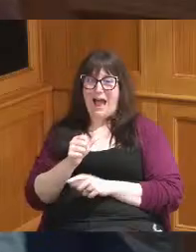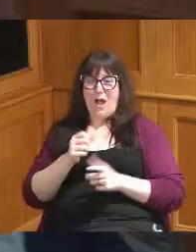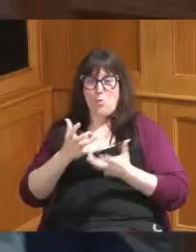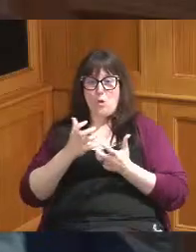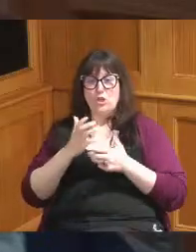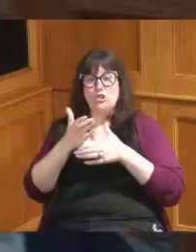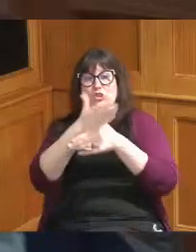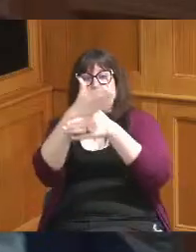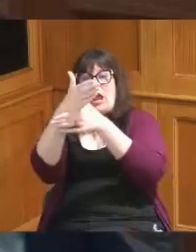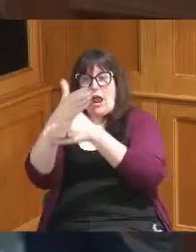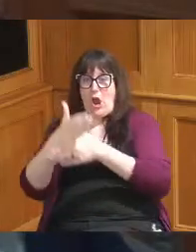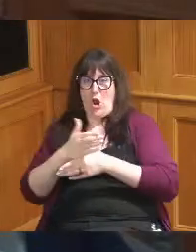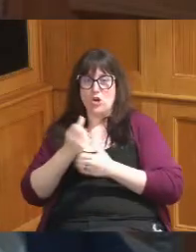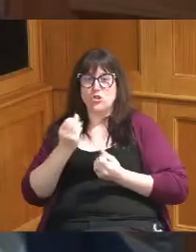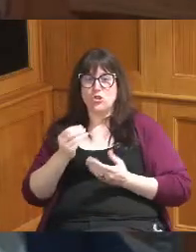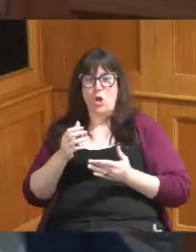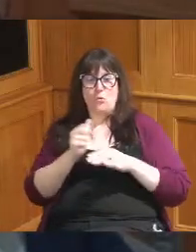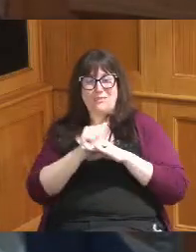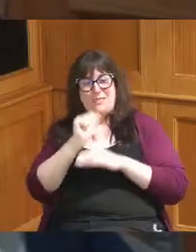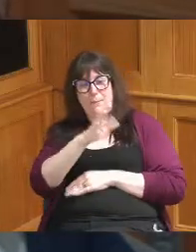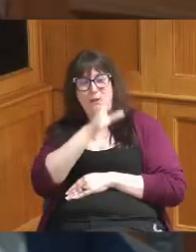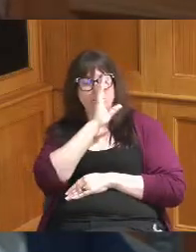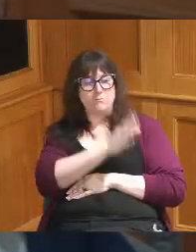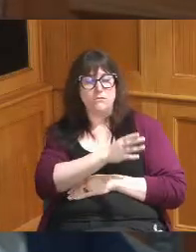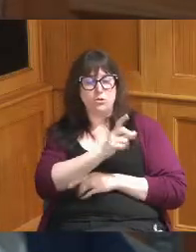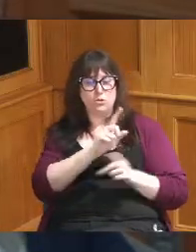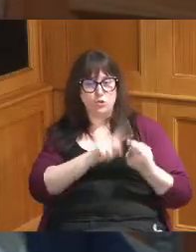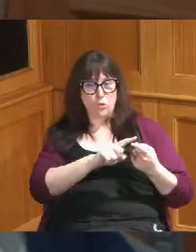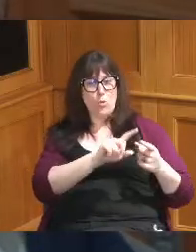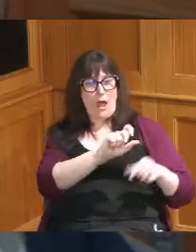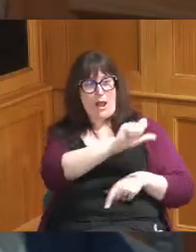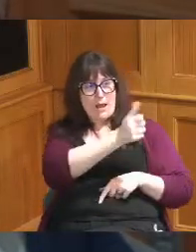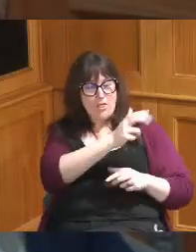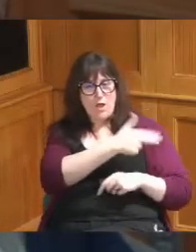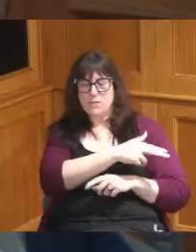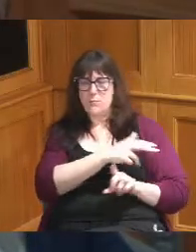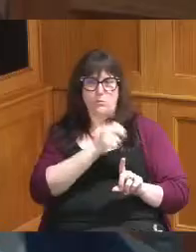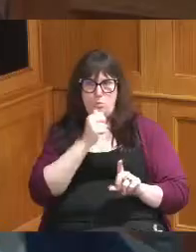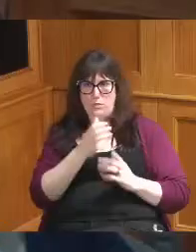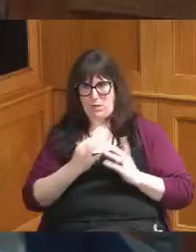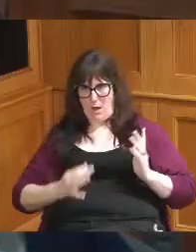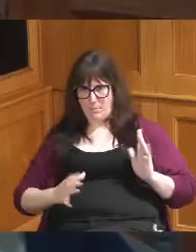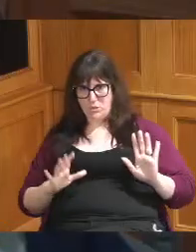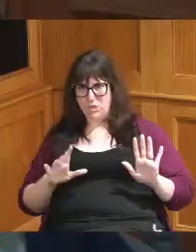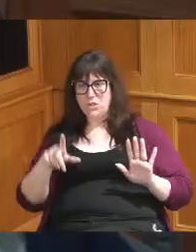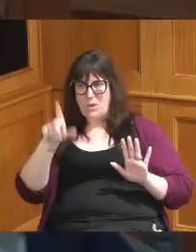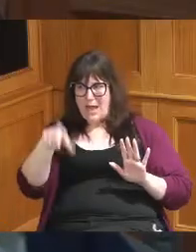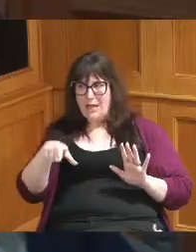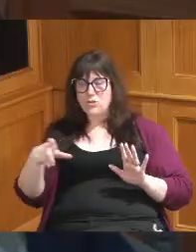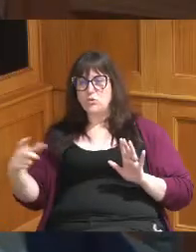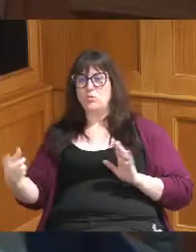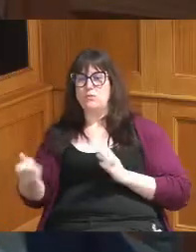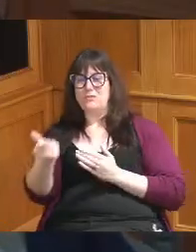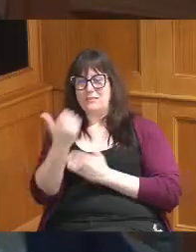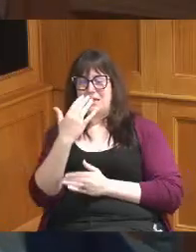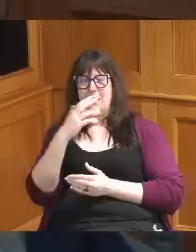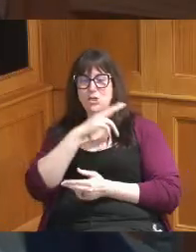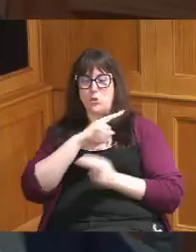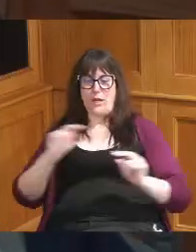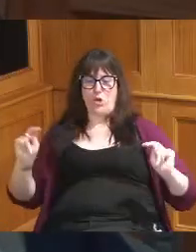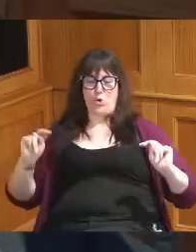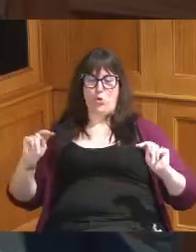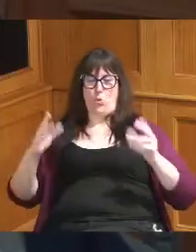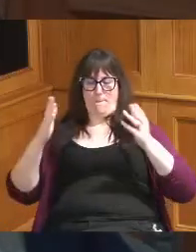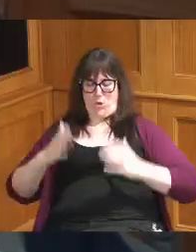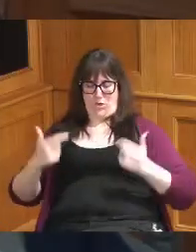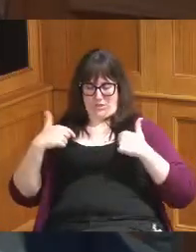other hospitals. So submitting straight to Children's was really not an option. So it all needed to come to the collaborative, to a neutral body first,